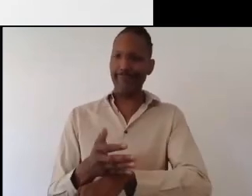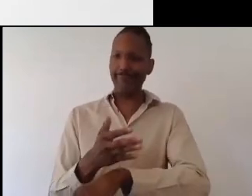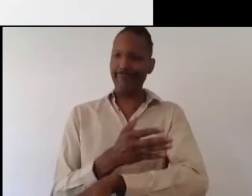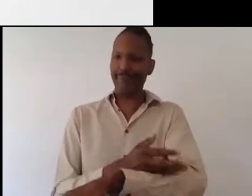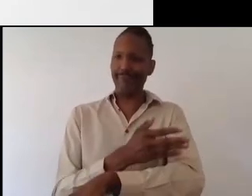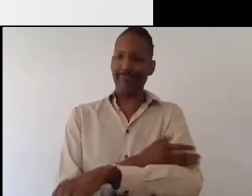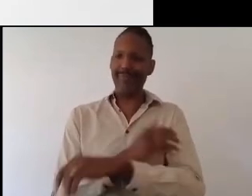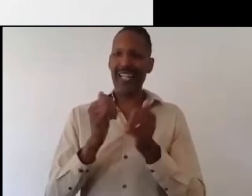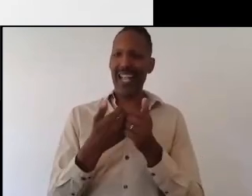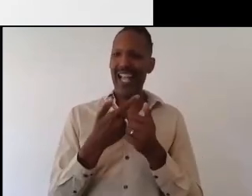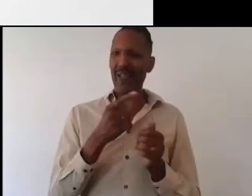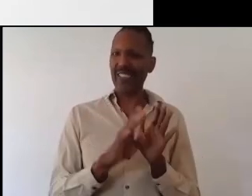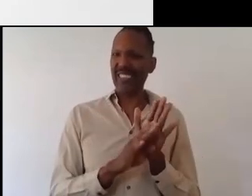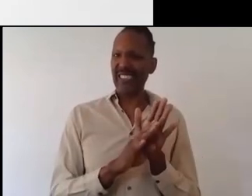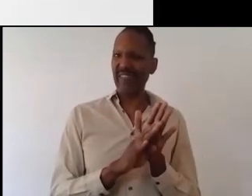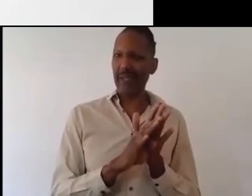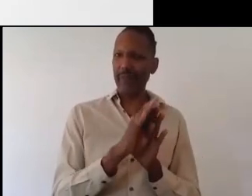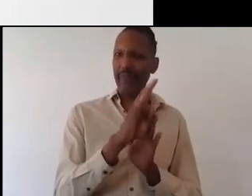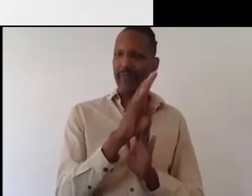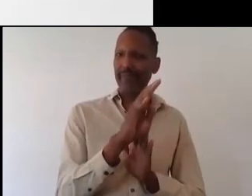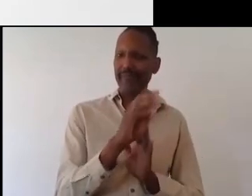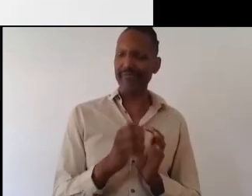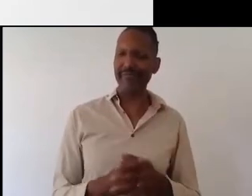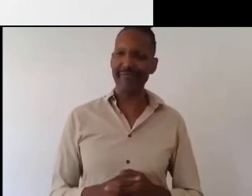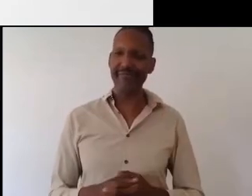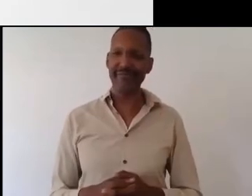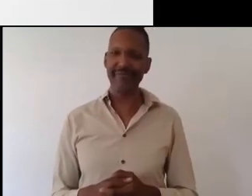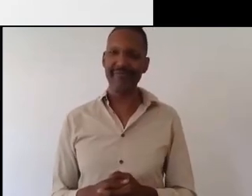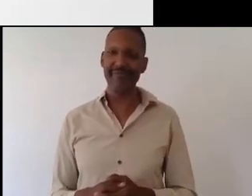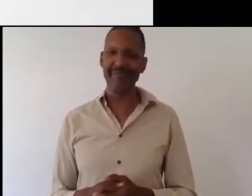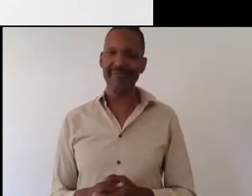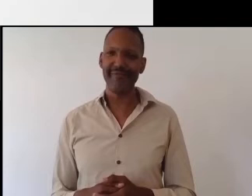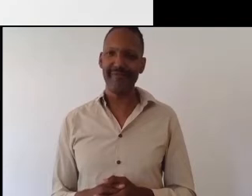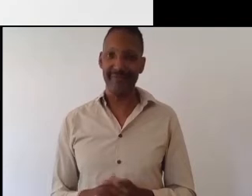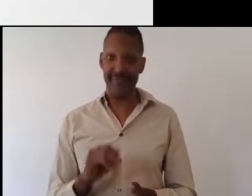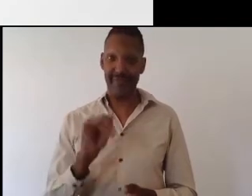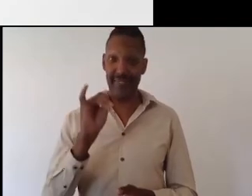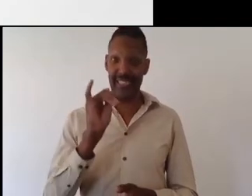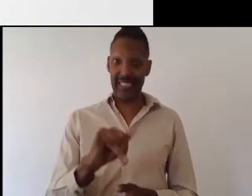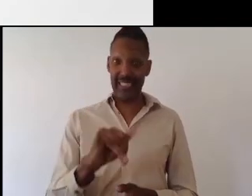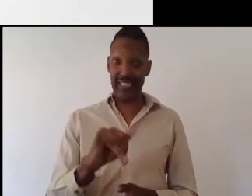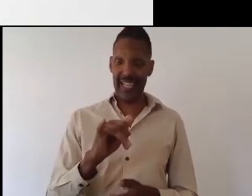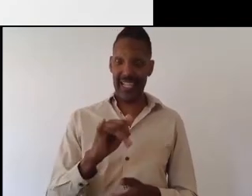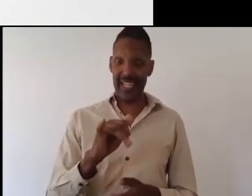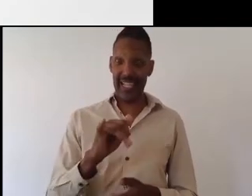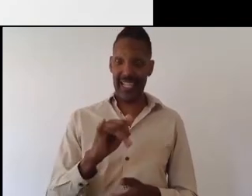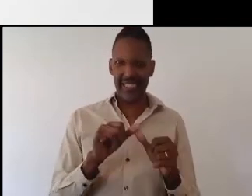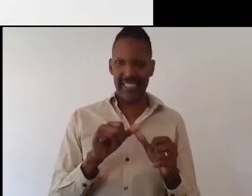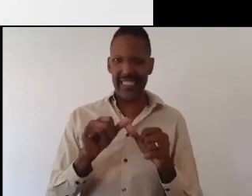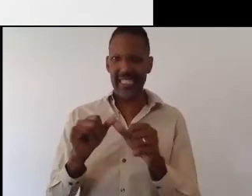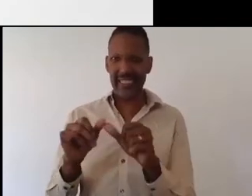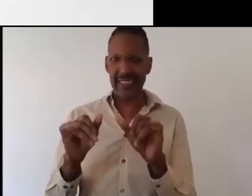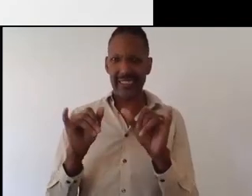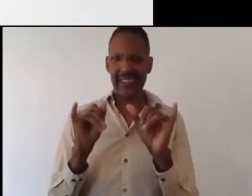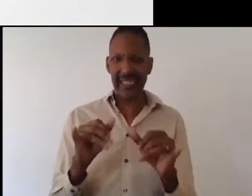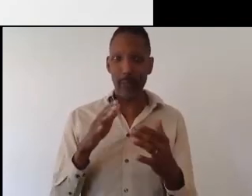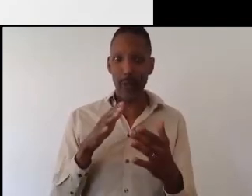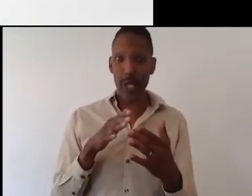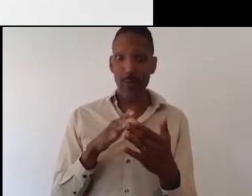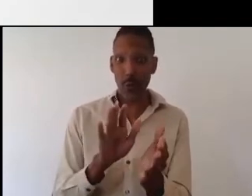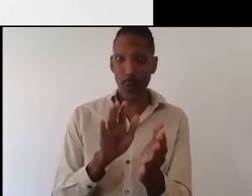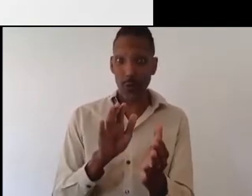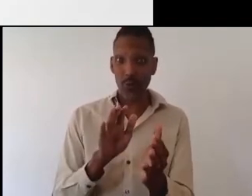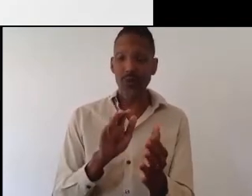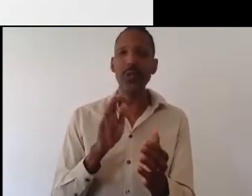grow and develop. And by using this same particular approach, by the time they enter kindergarten, they've already had